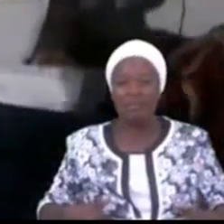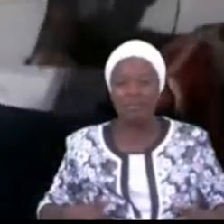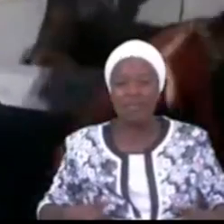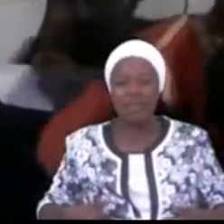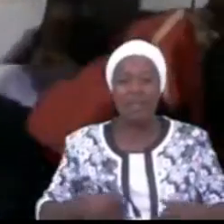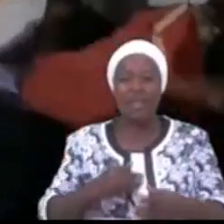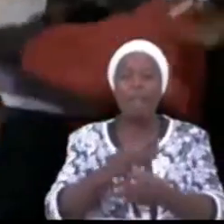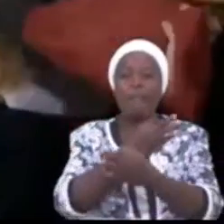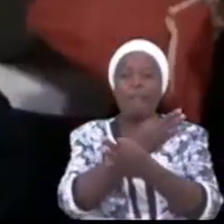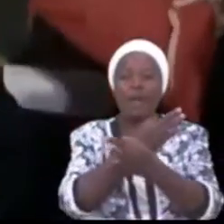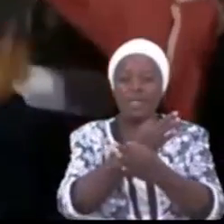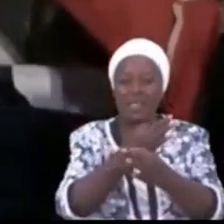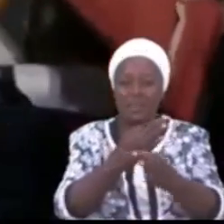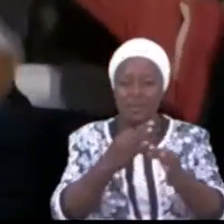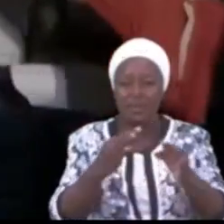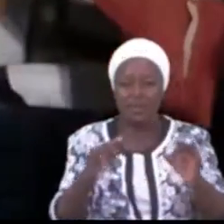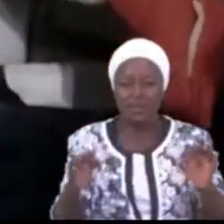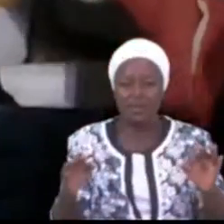emancipation.